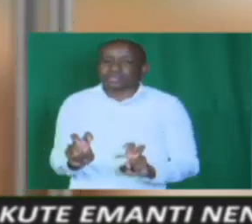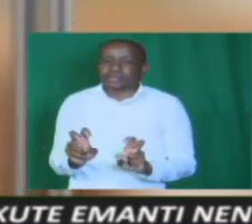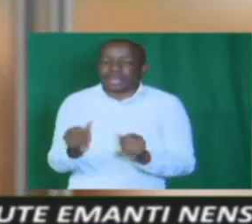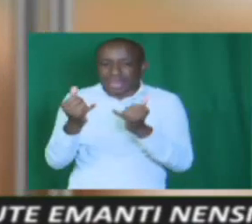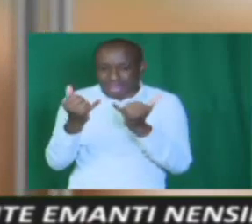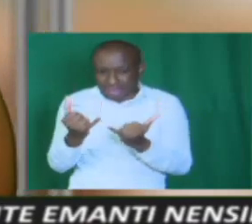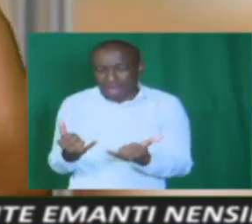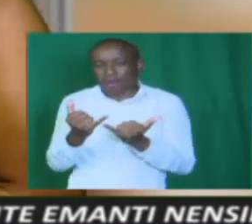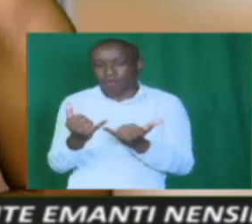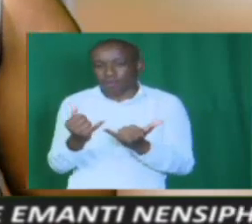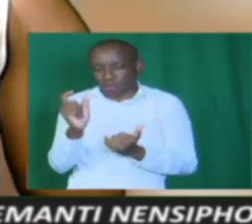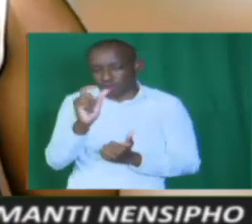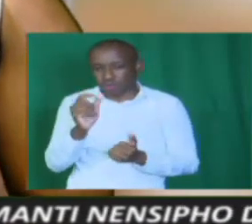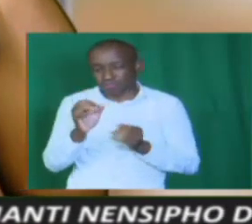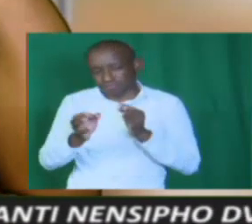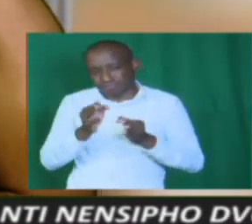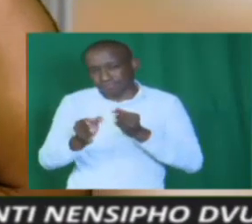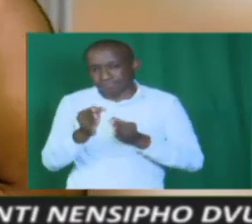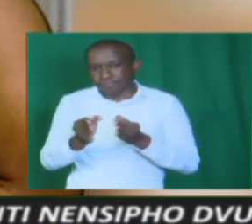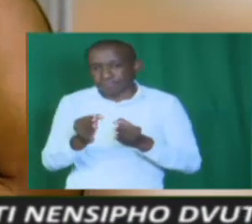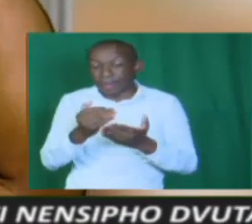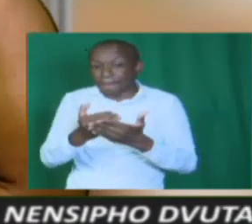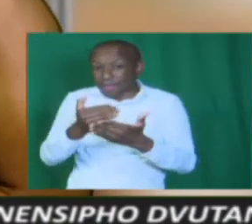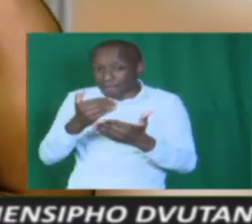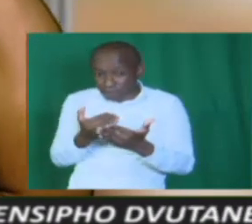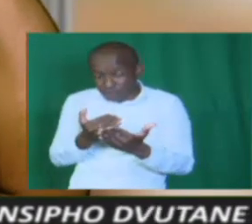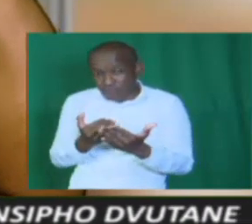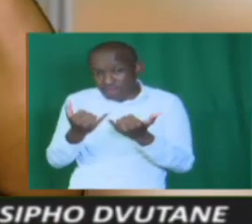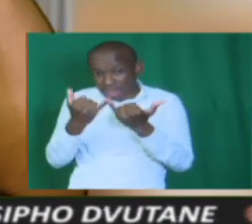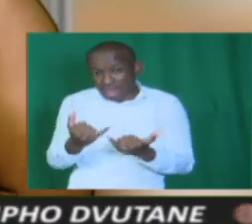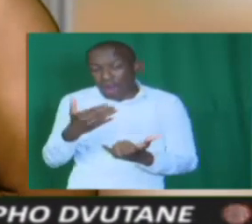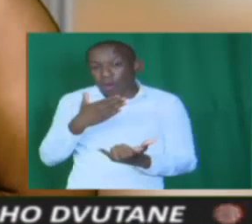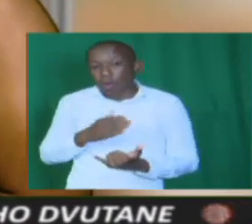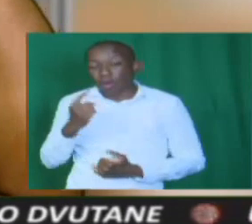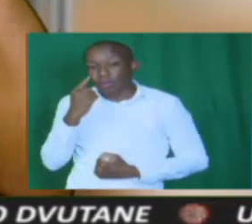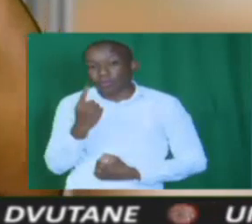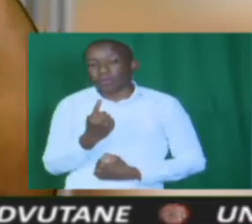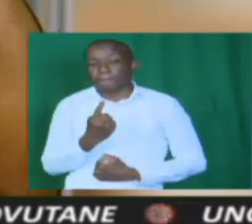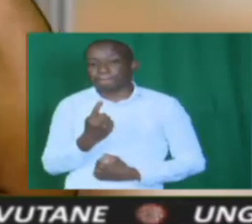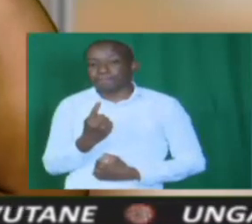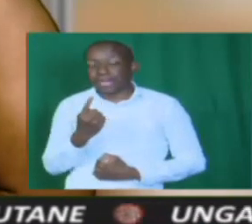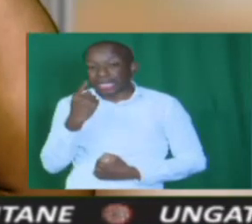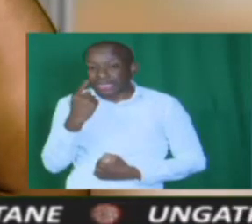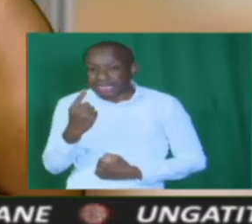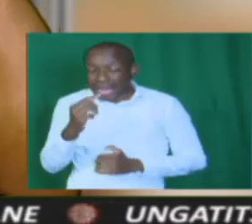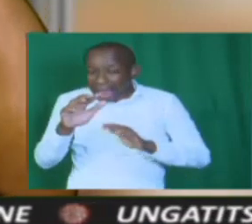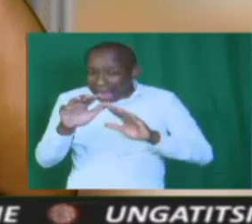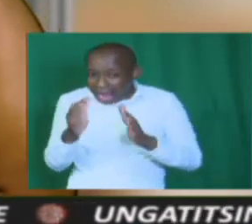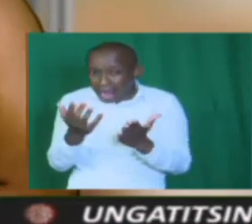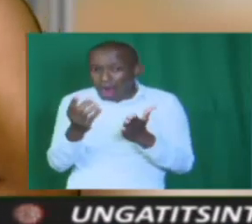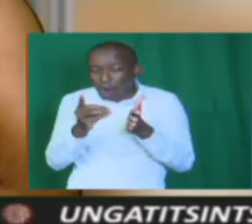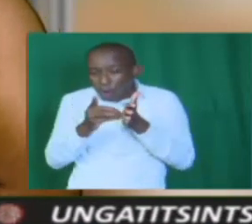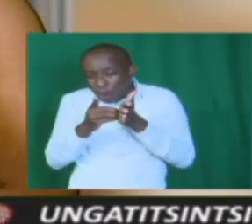to touch on briefly. But before we get into that, I want us to look into the types and order